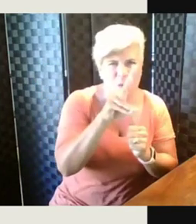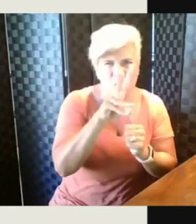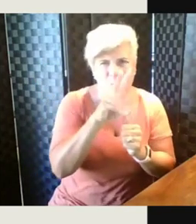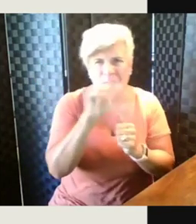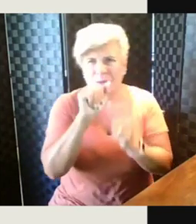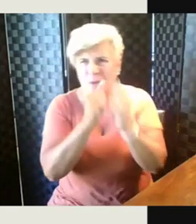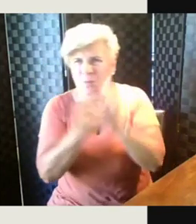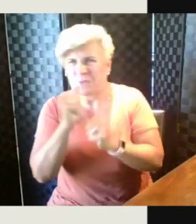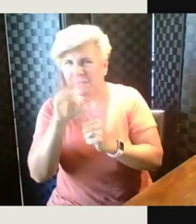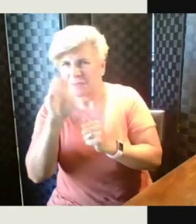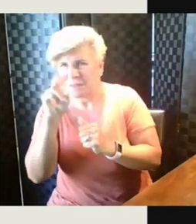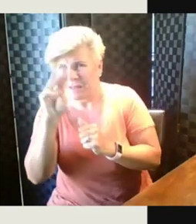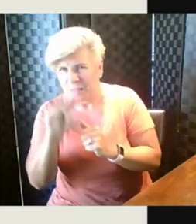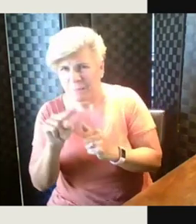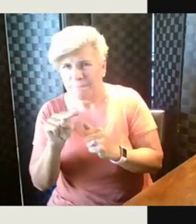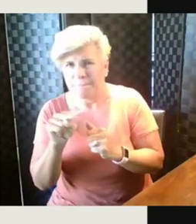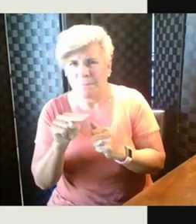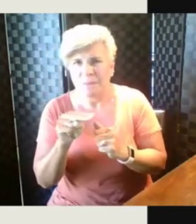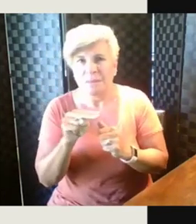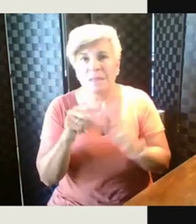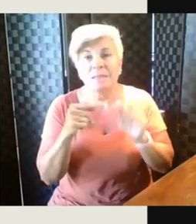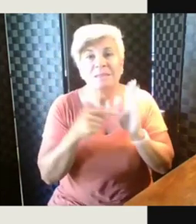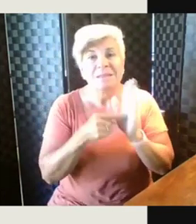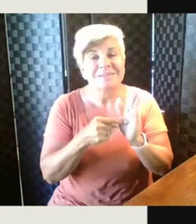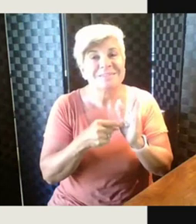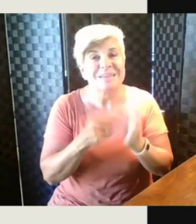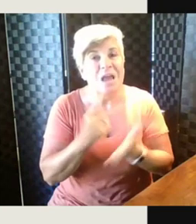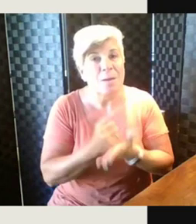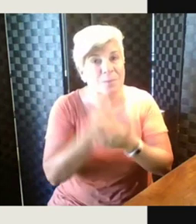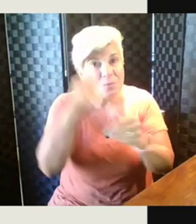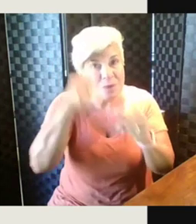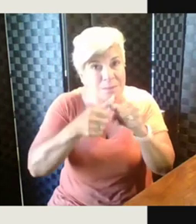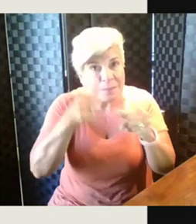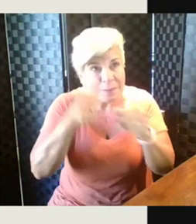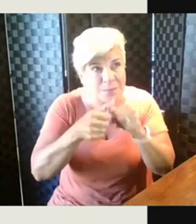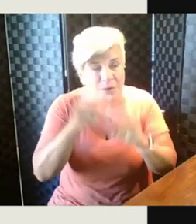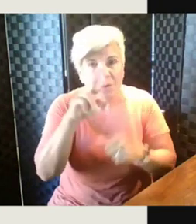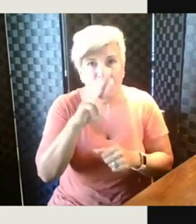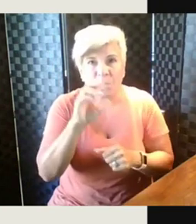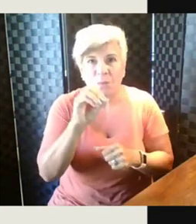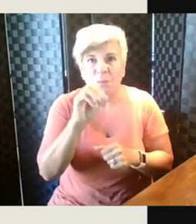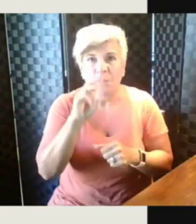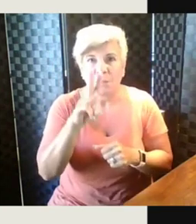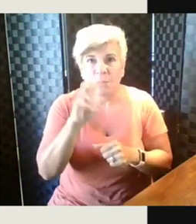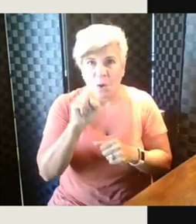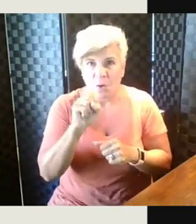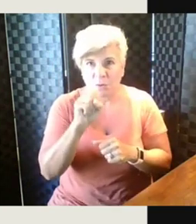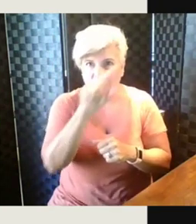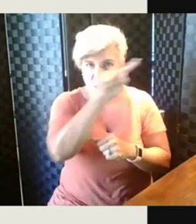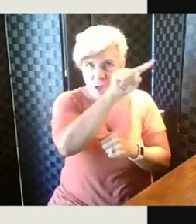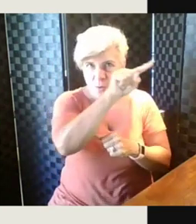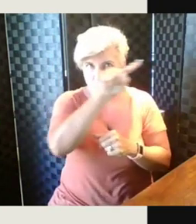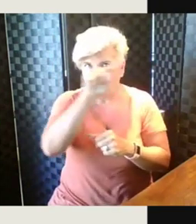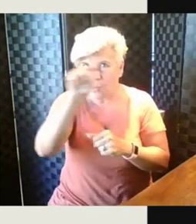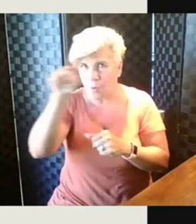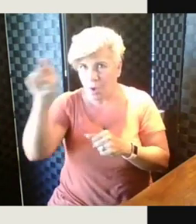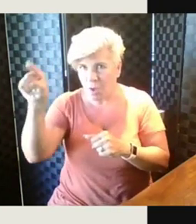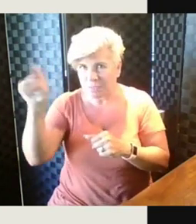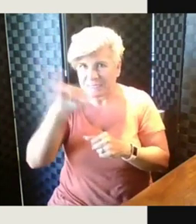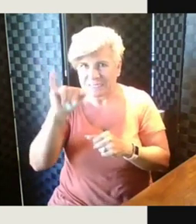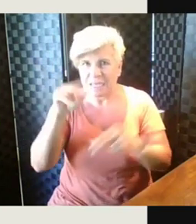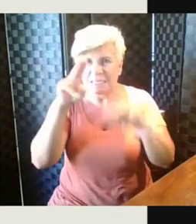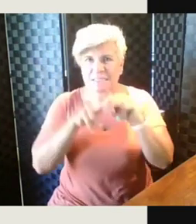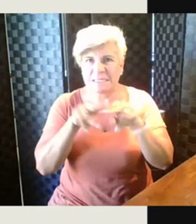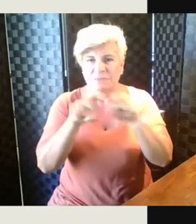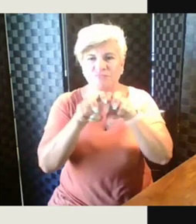is a diagram to help you remember the direction for each one. Rows go across, as if you were